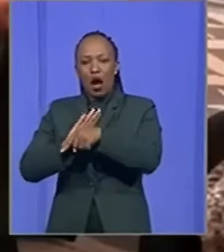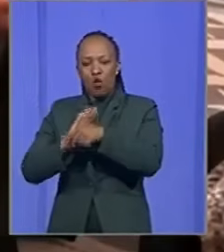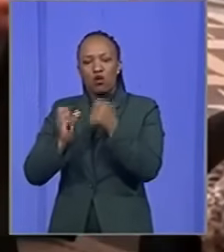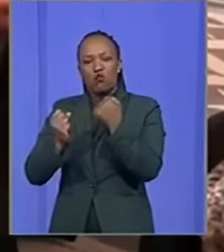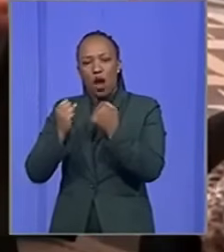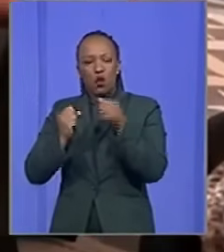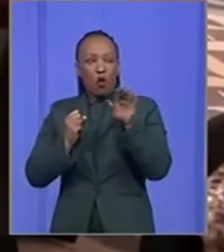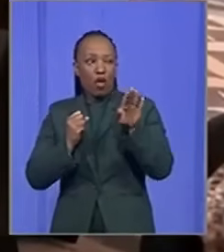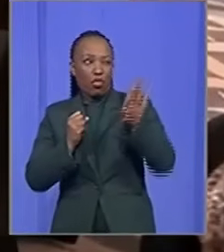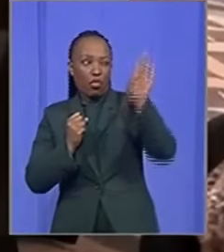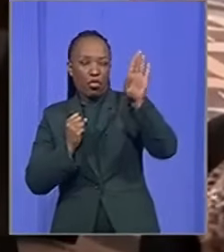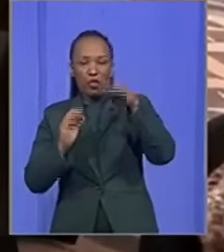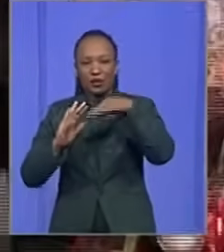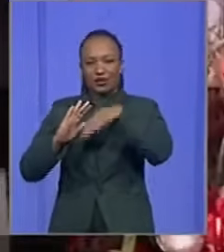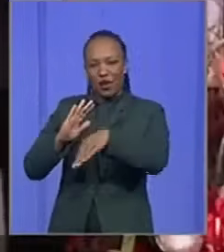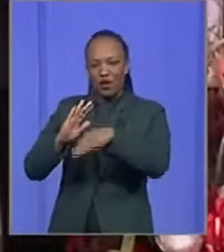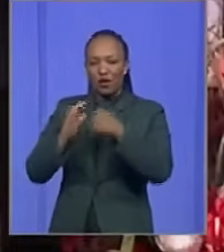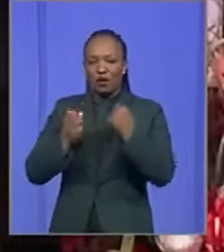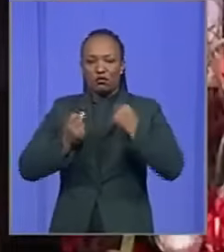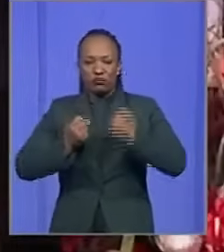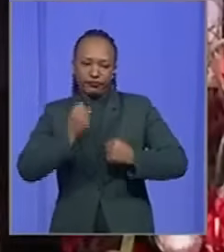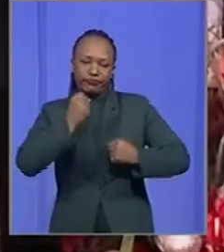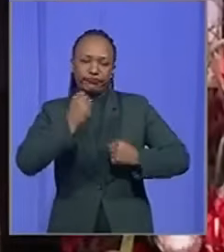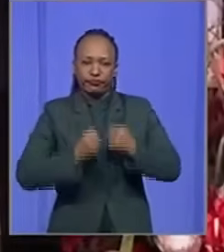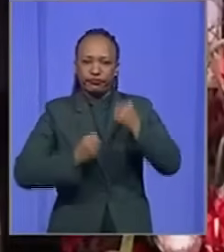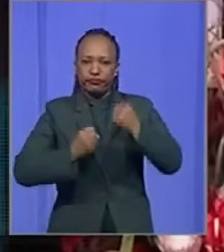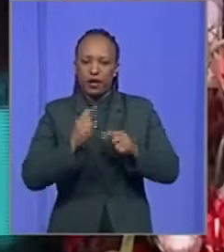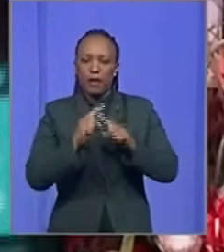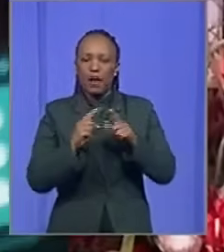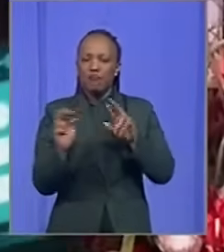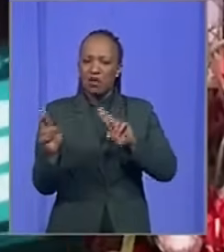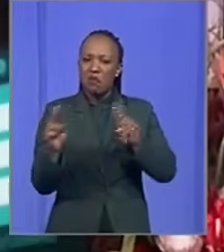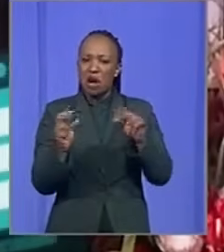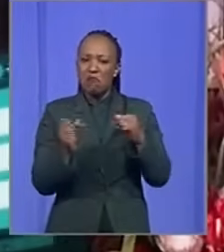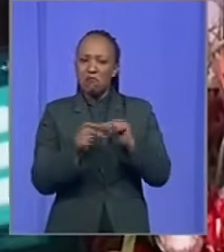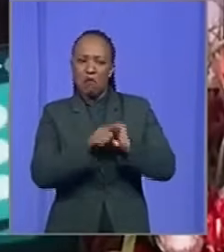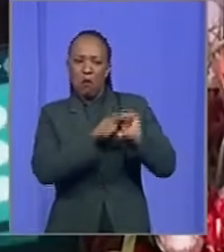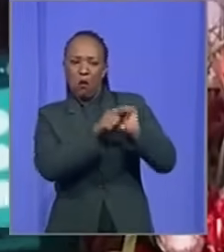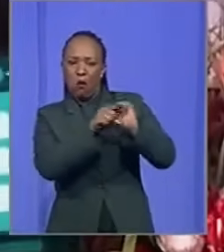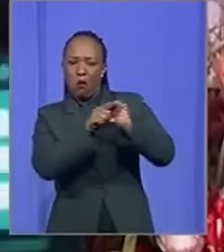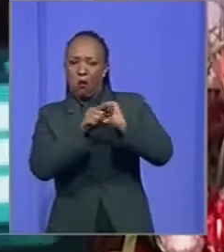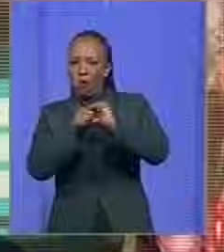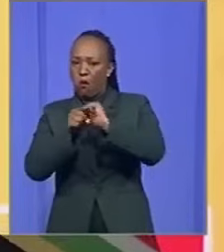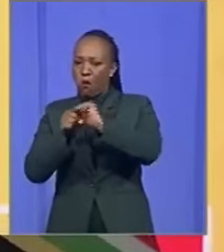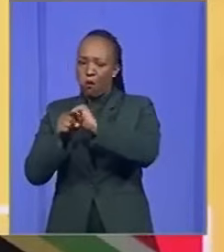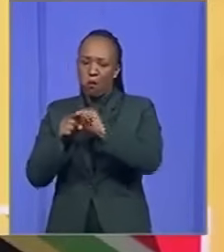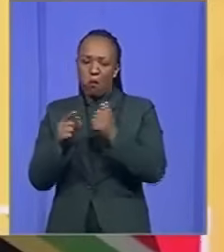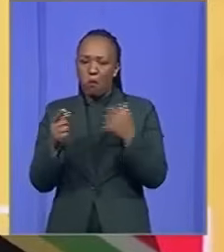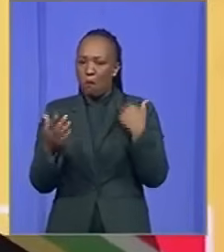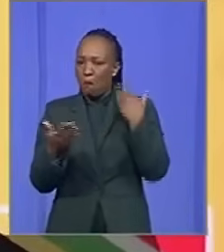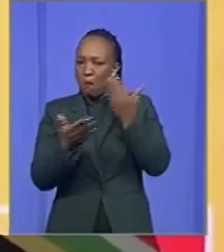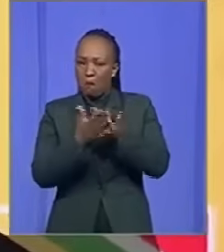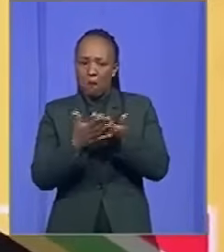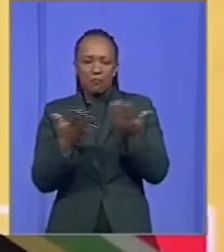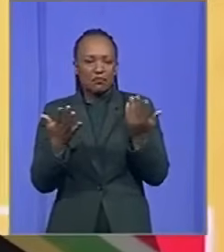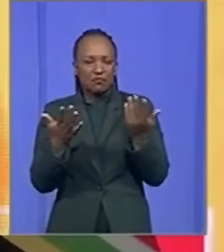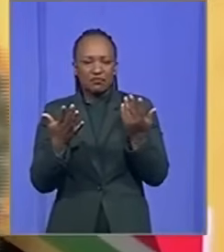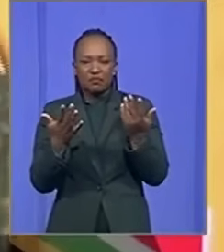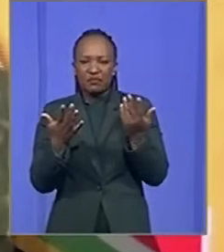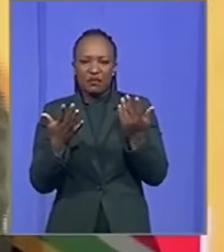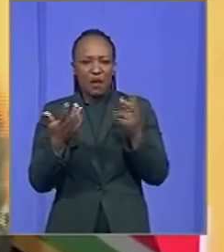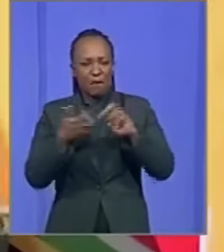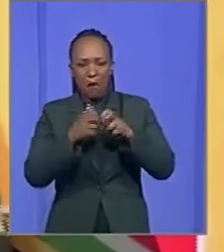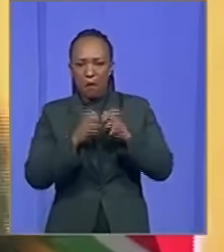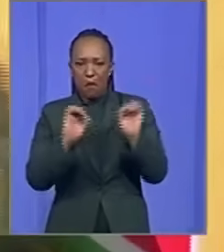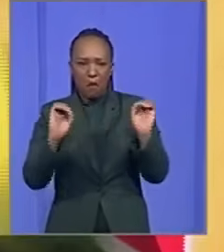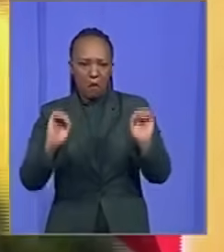but empa sa le ke ntse ke tukisetsa yone a ke soka ke ba le tsinyele e